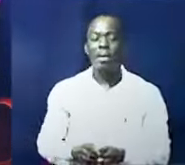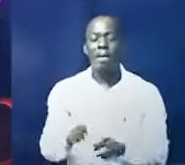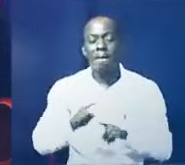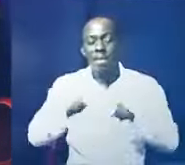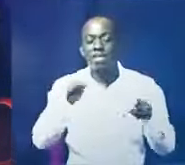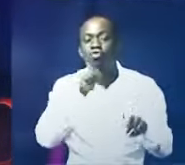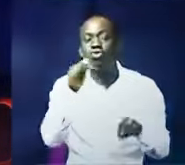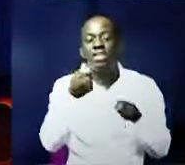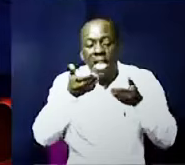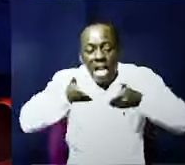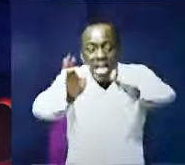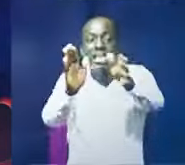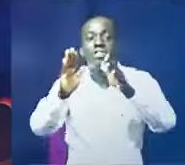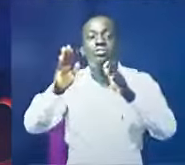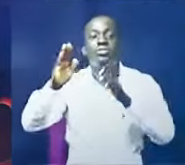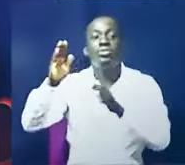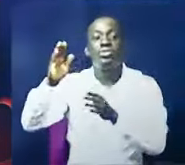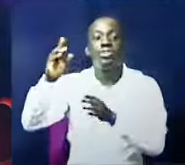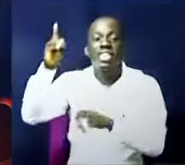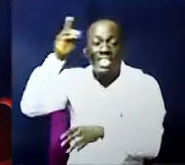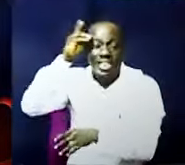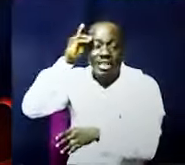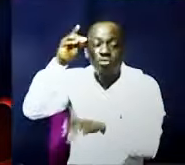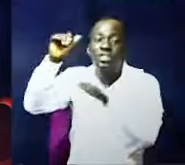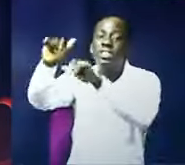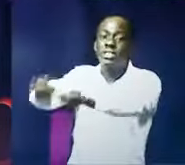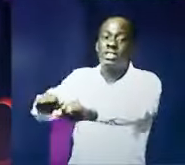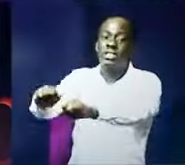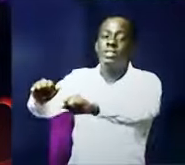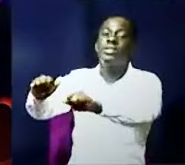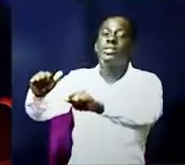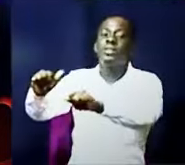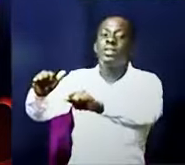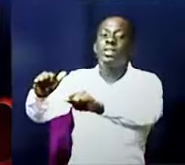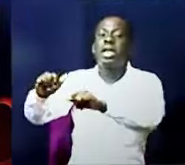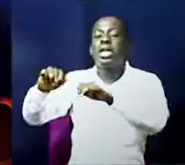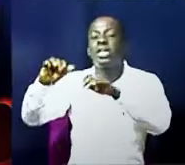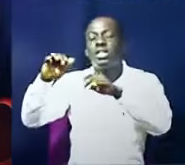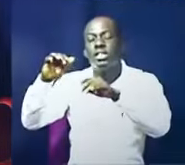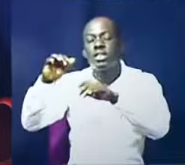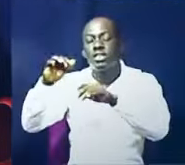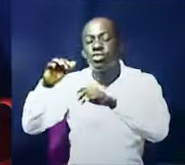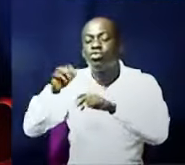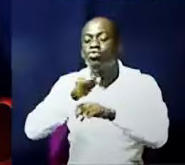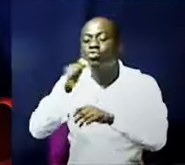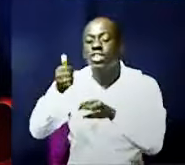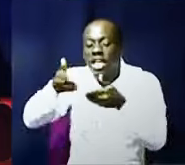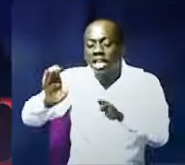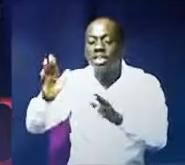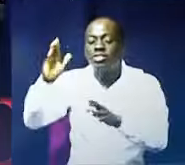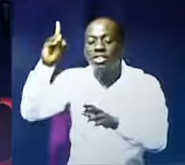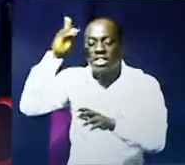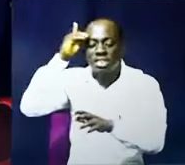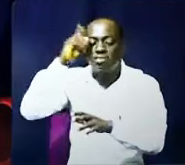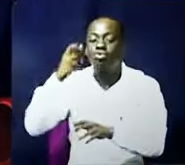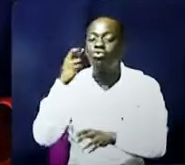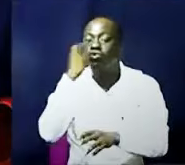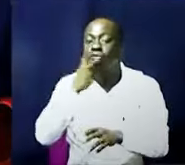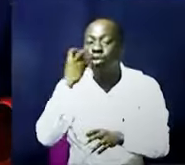let the demons speak because they knew who he was. Now,